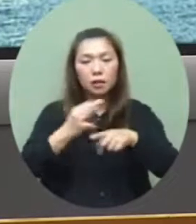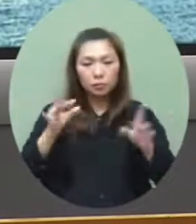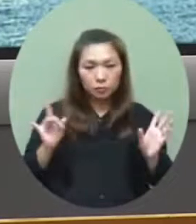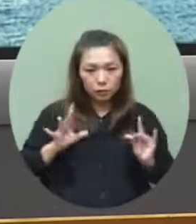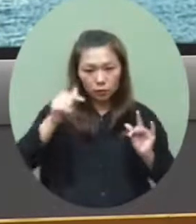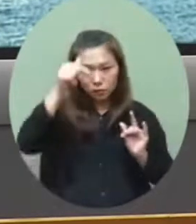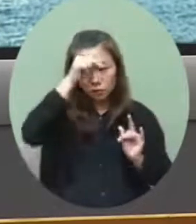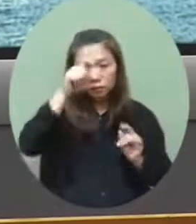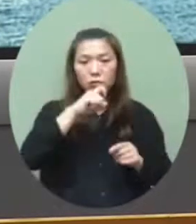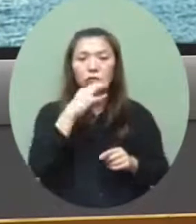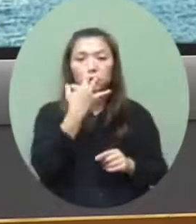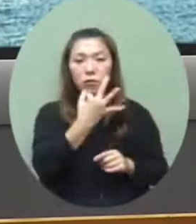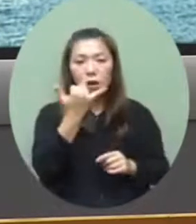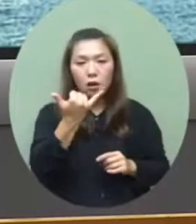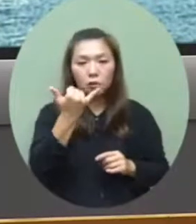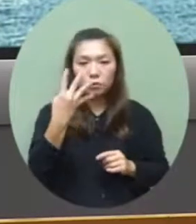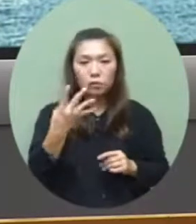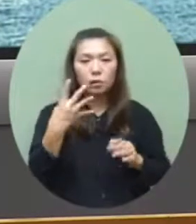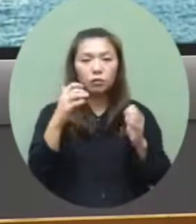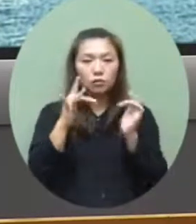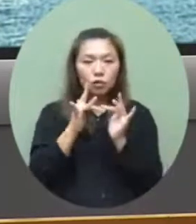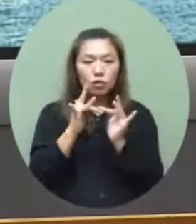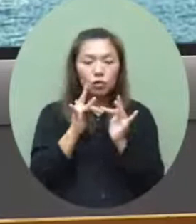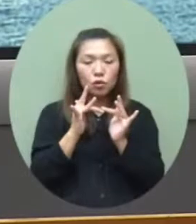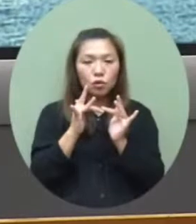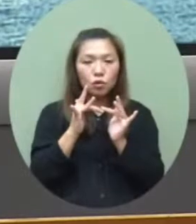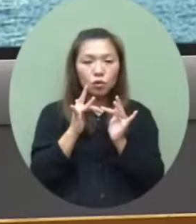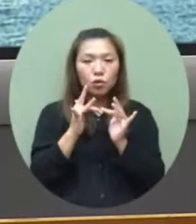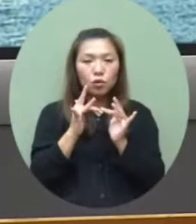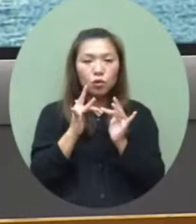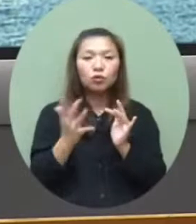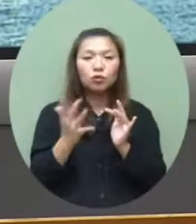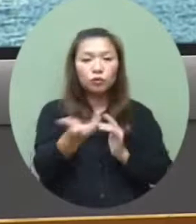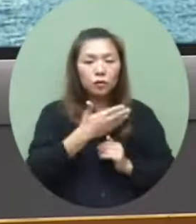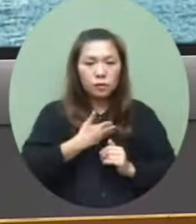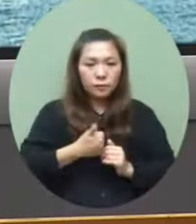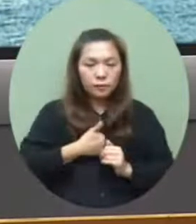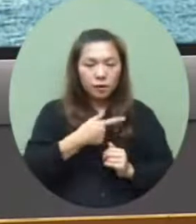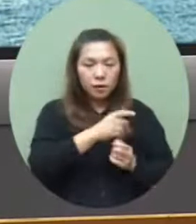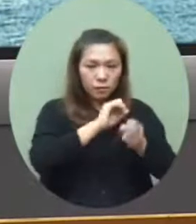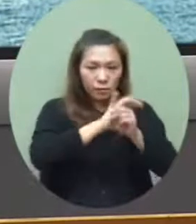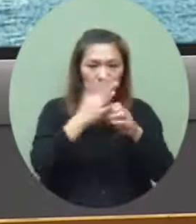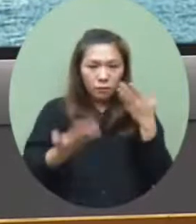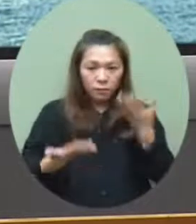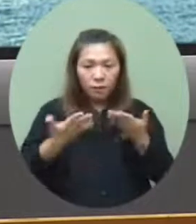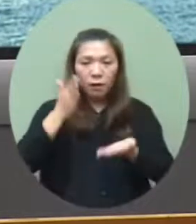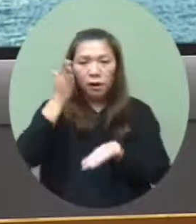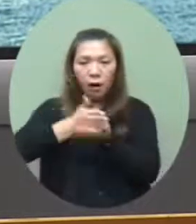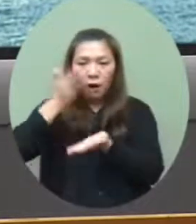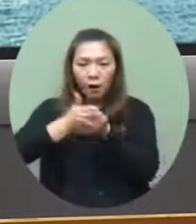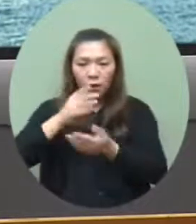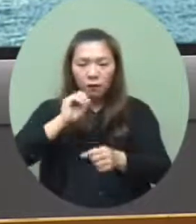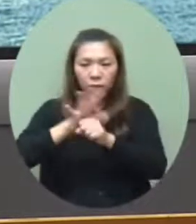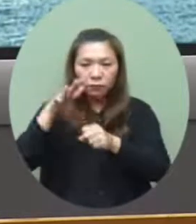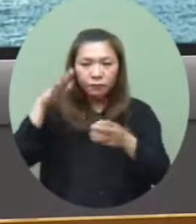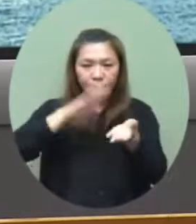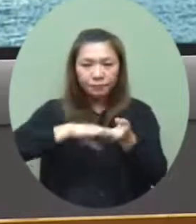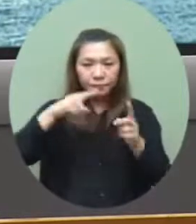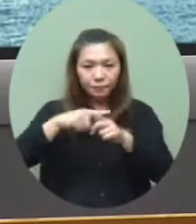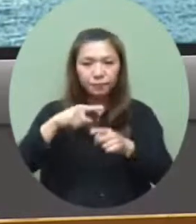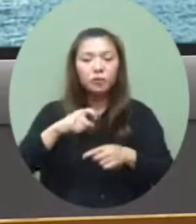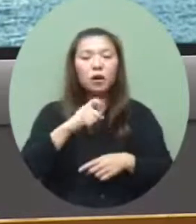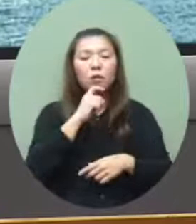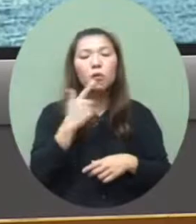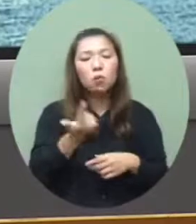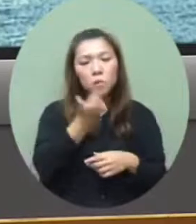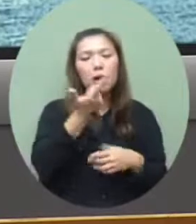364 beds for our COVID and non-COVID patients. Most of them are for non-COVID patients.